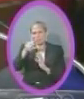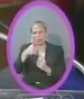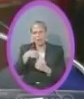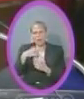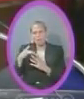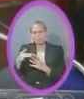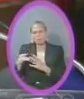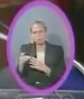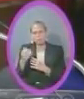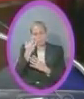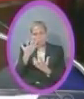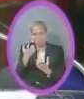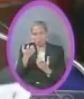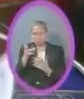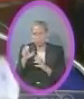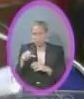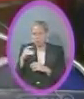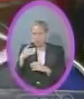option.